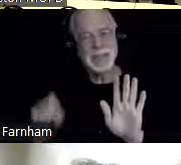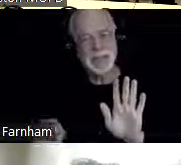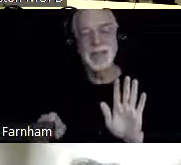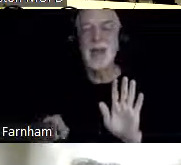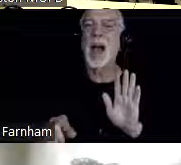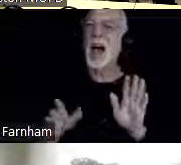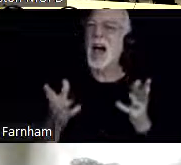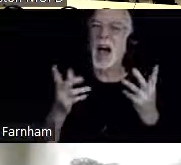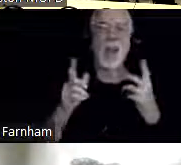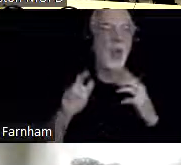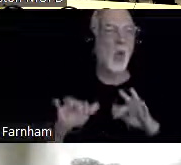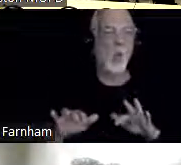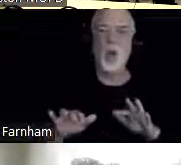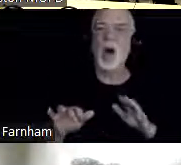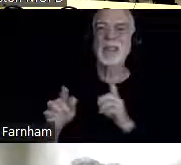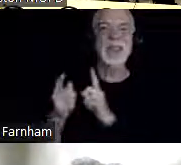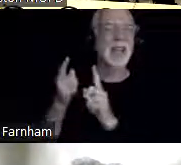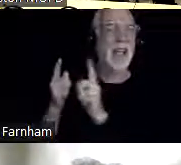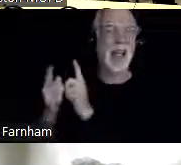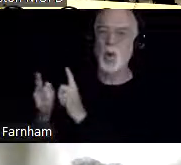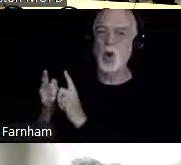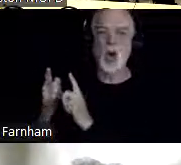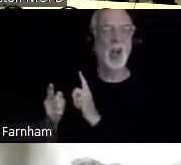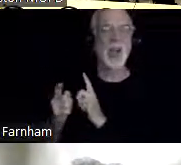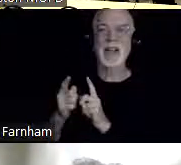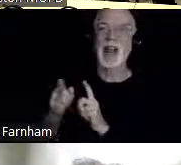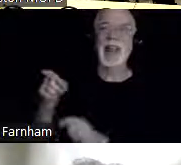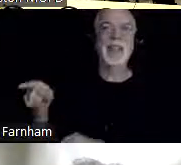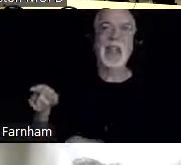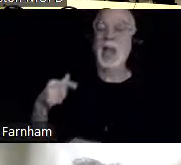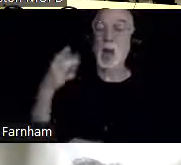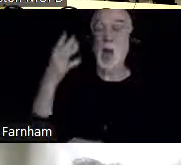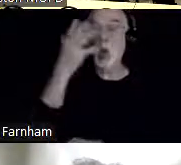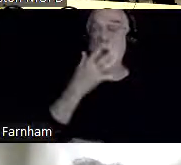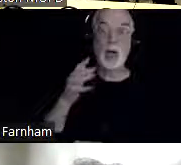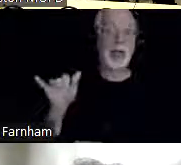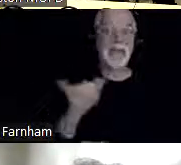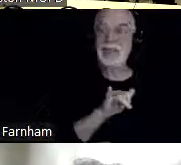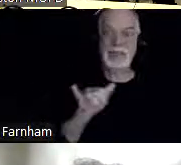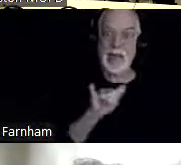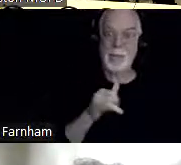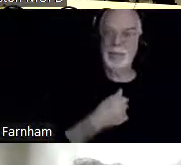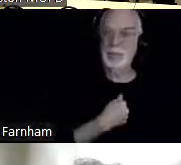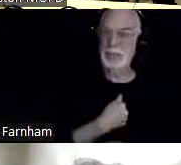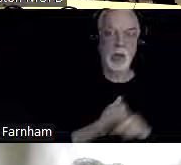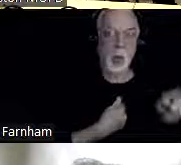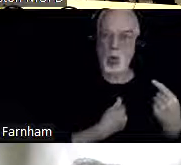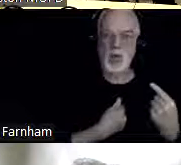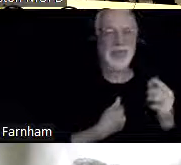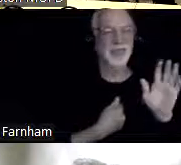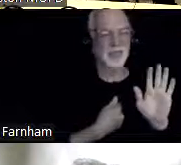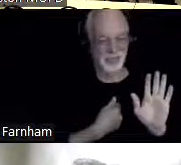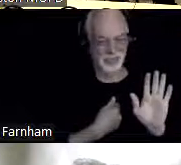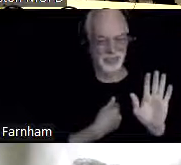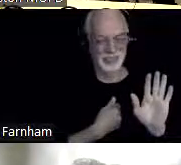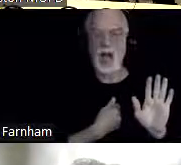to do when I network is see people that only just look like me. I can look in the mirror for